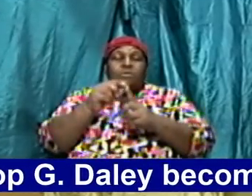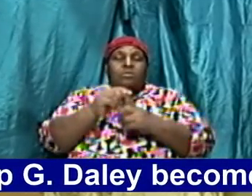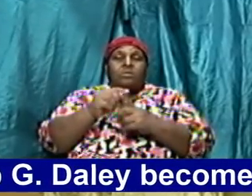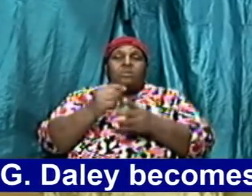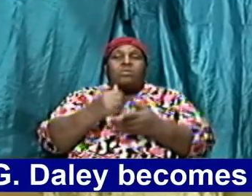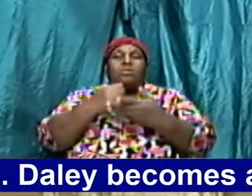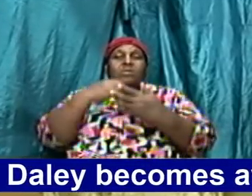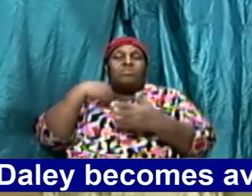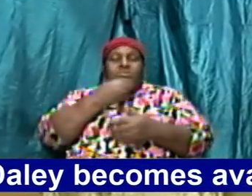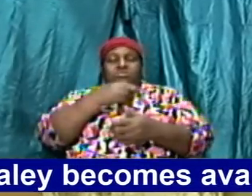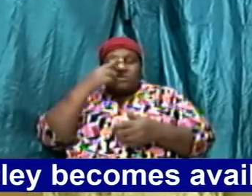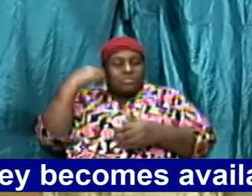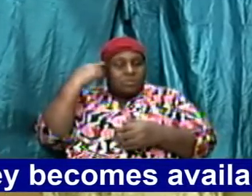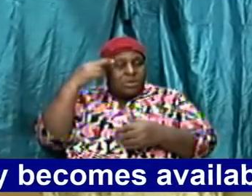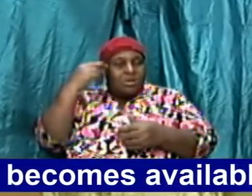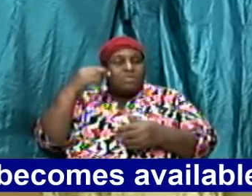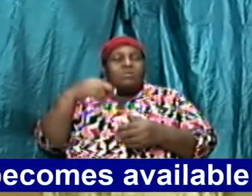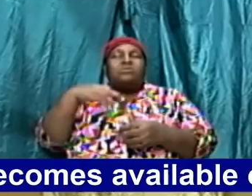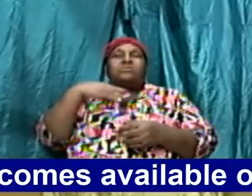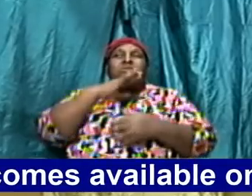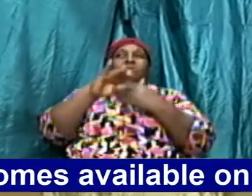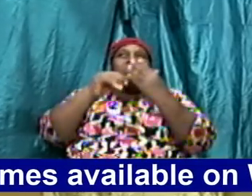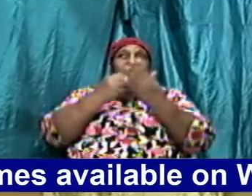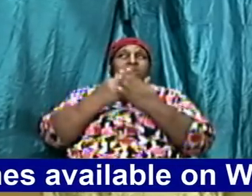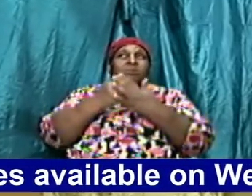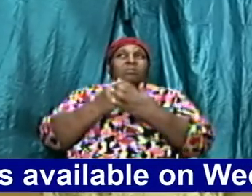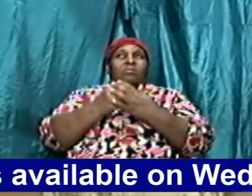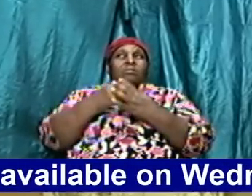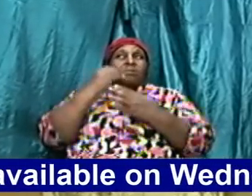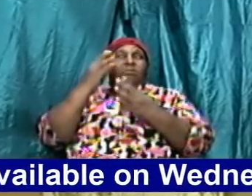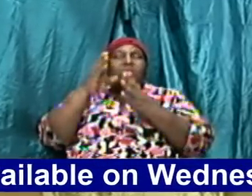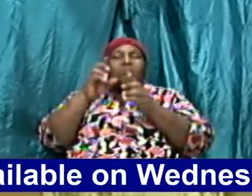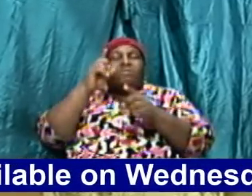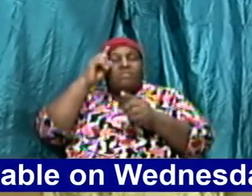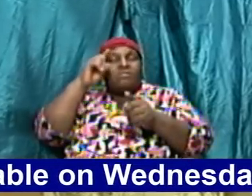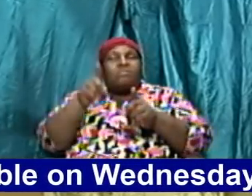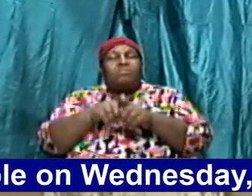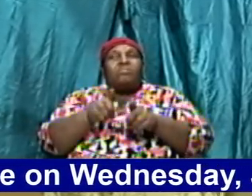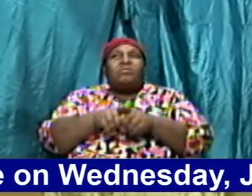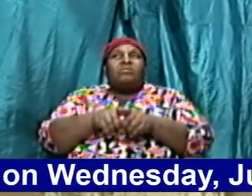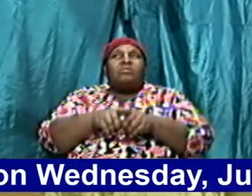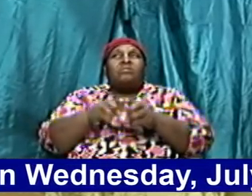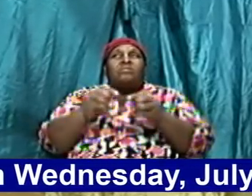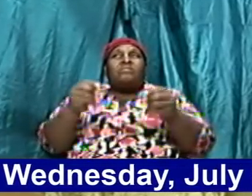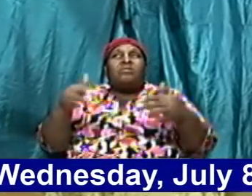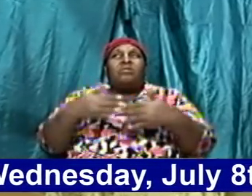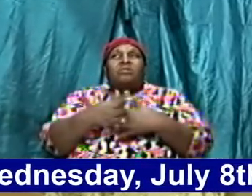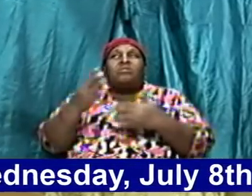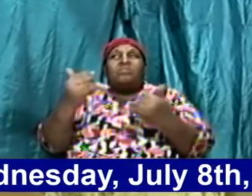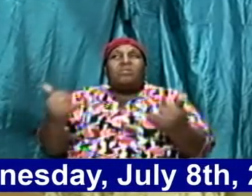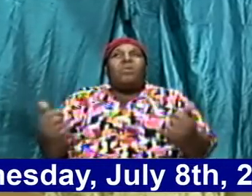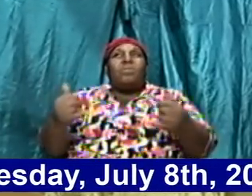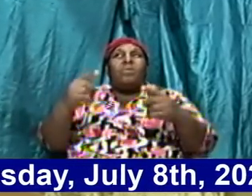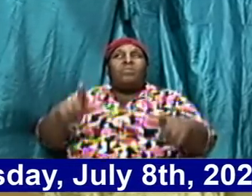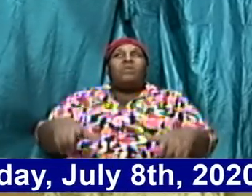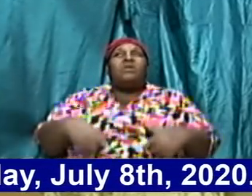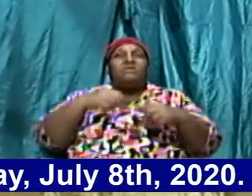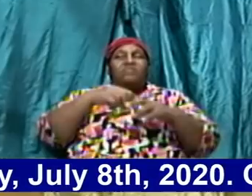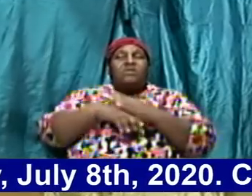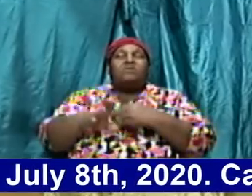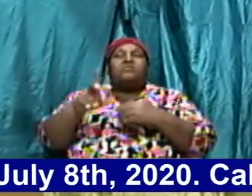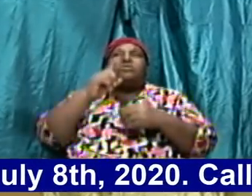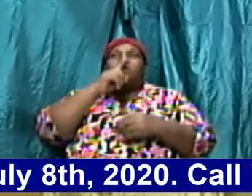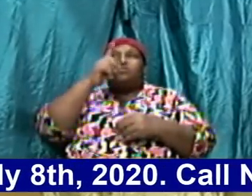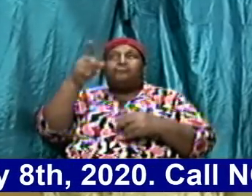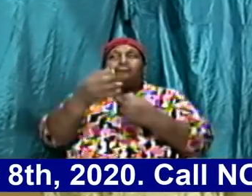Help us to realize that the old covenant has faded away. But we're now living, God, into the true